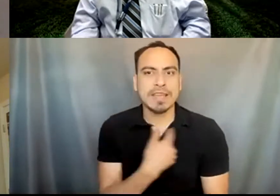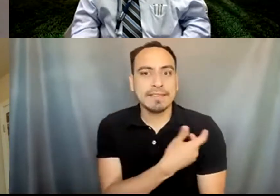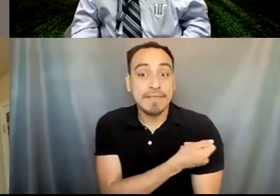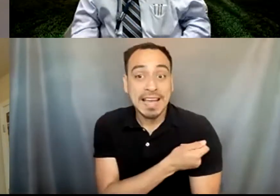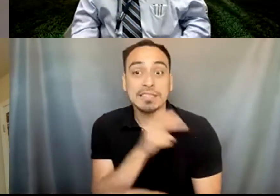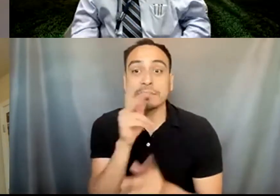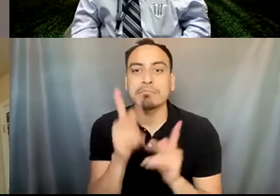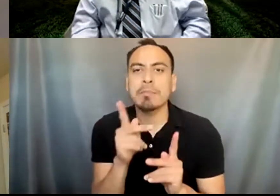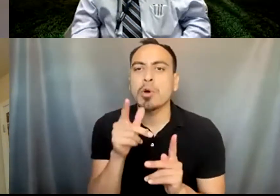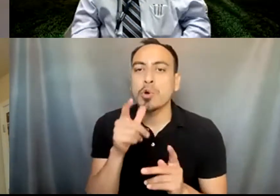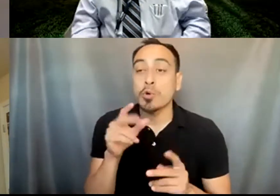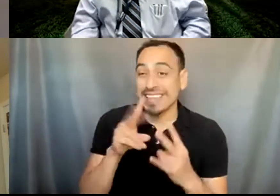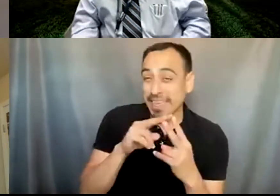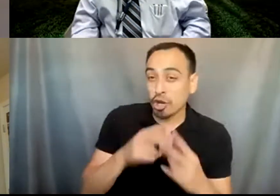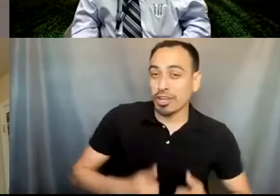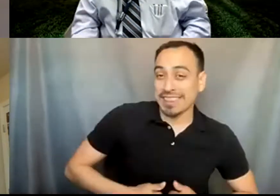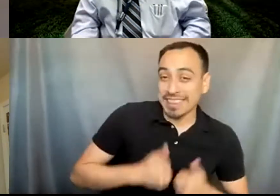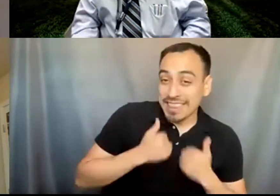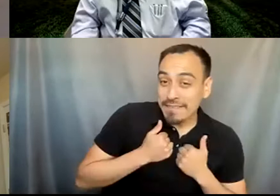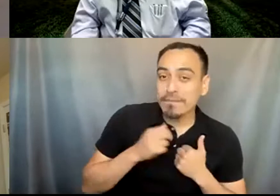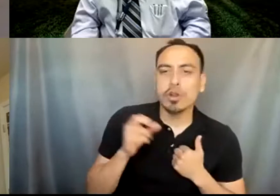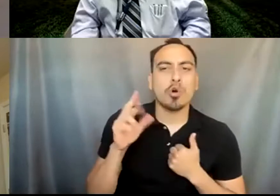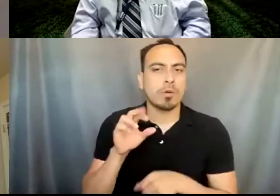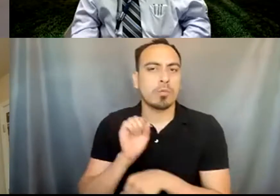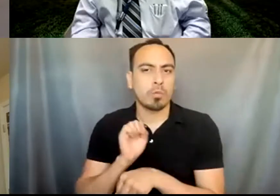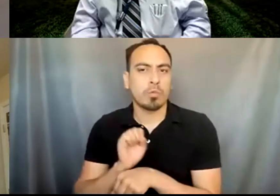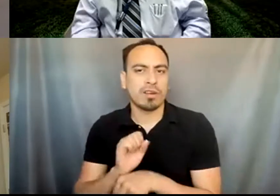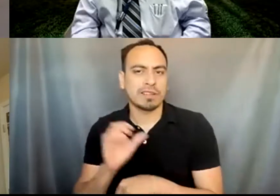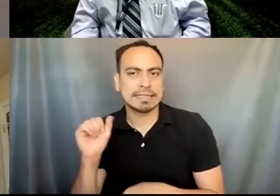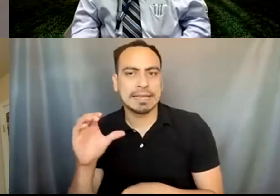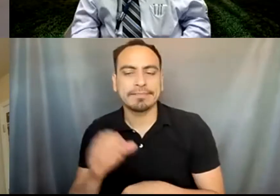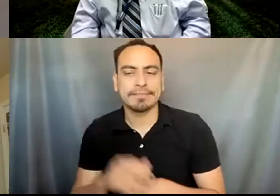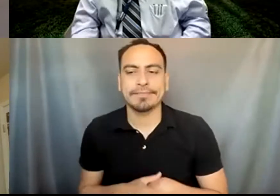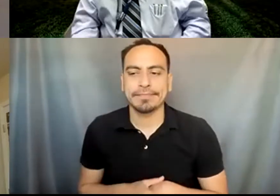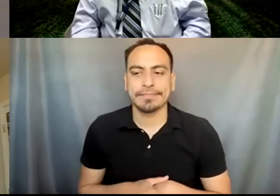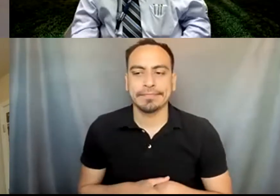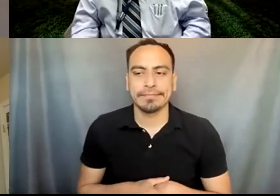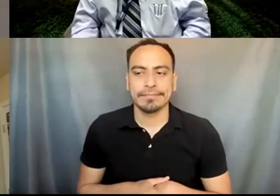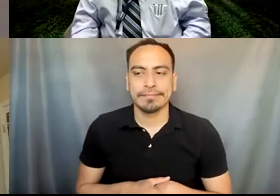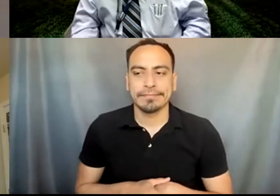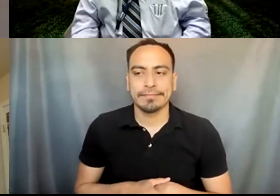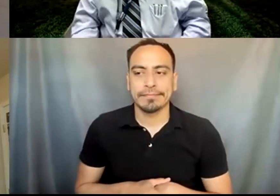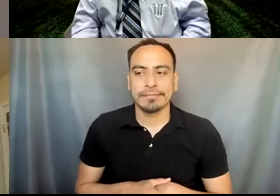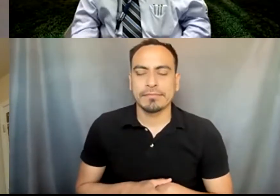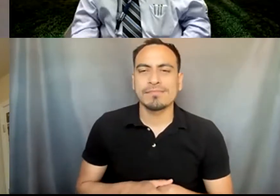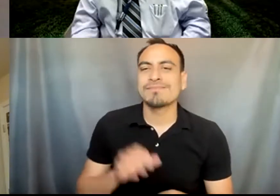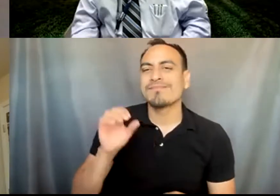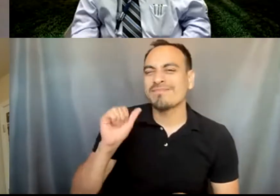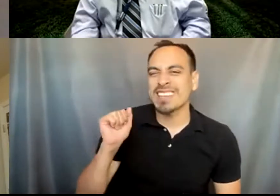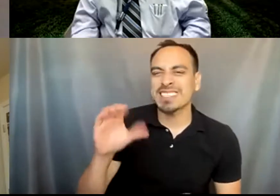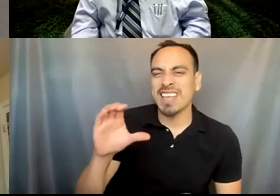lived in Sacramento or worked in Sacramento. So because Sacramento tends to be